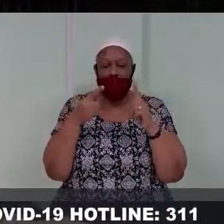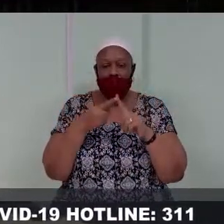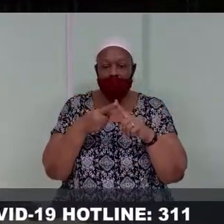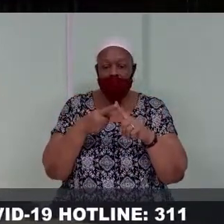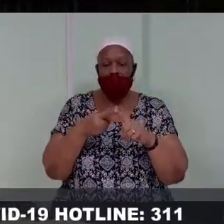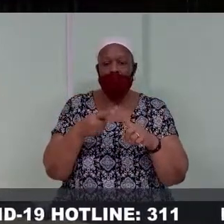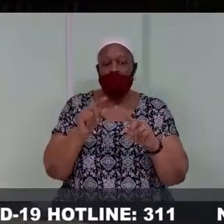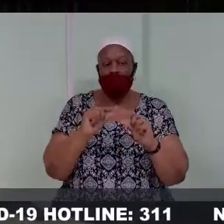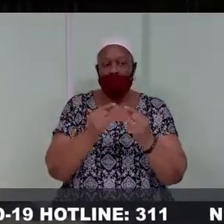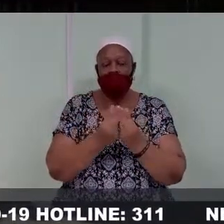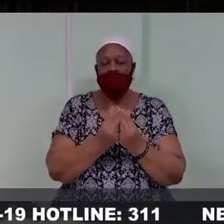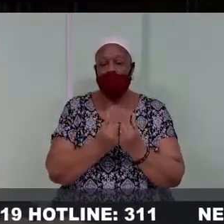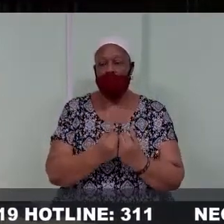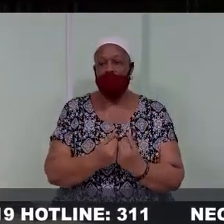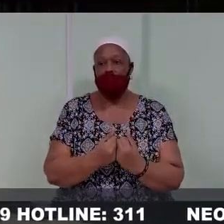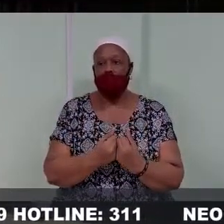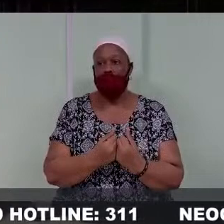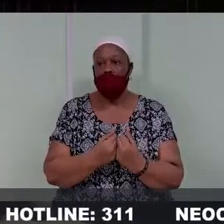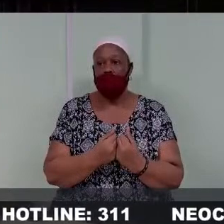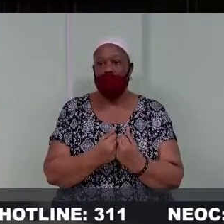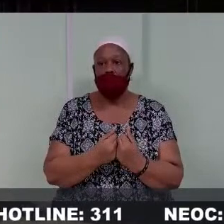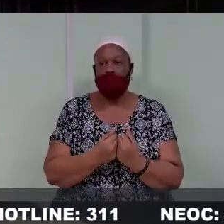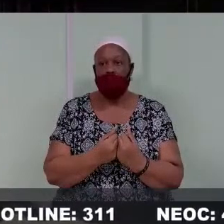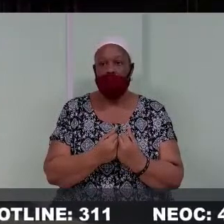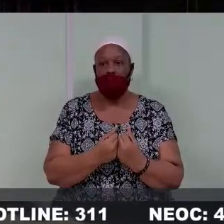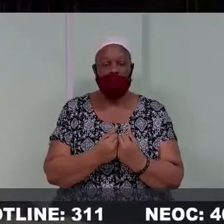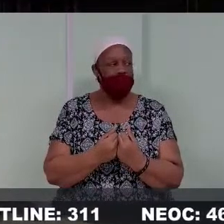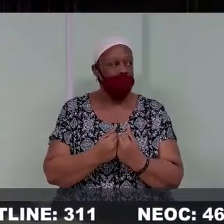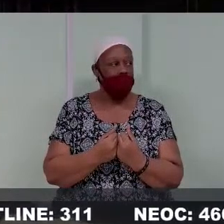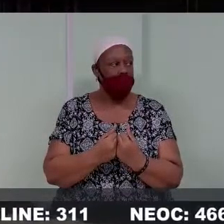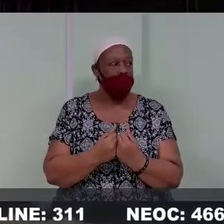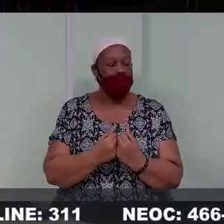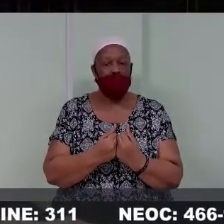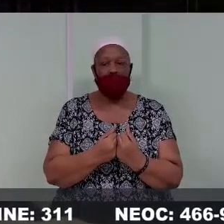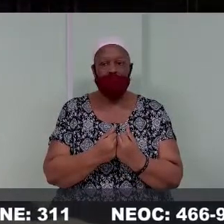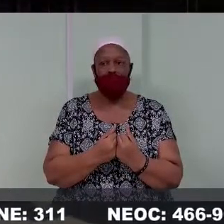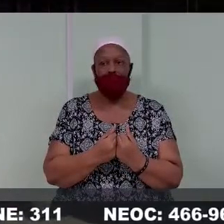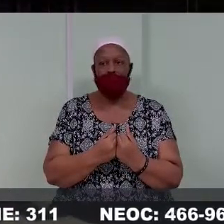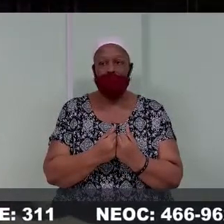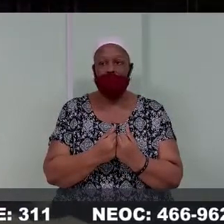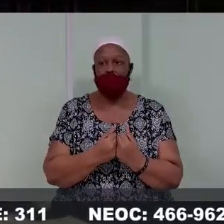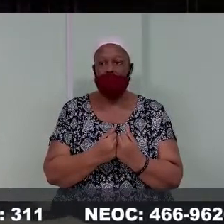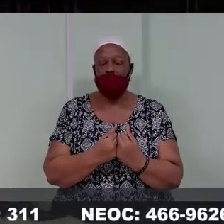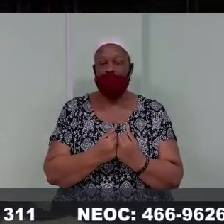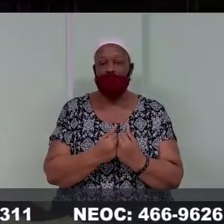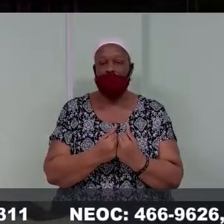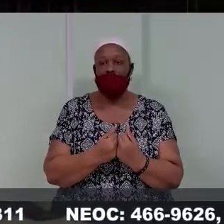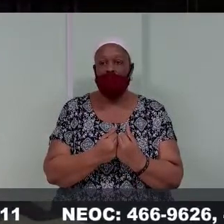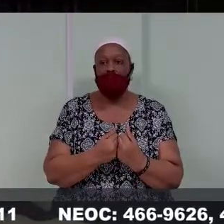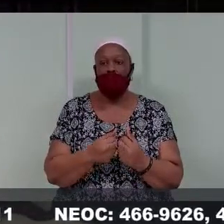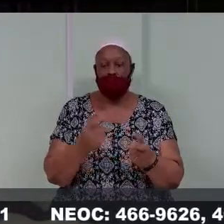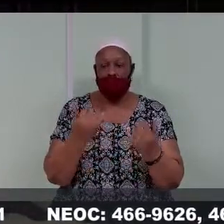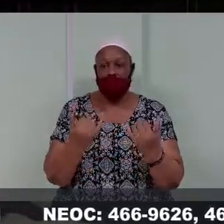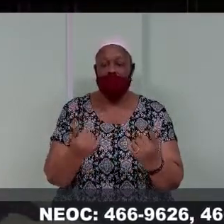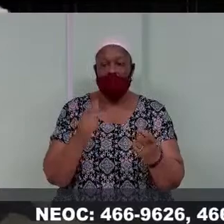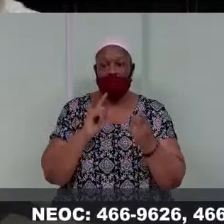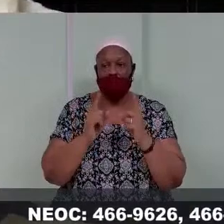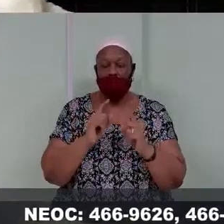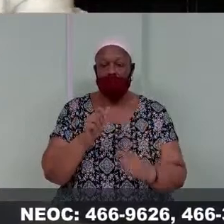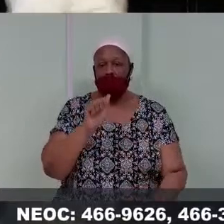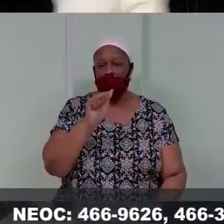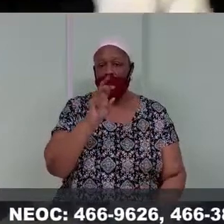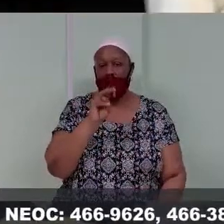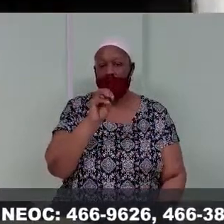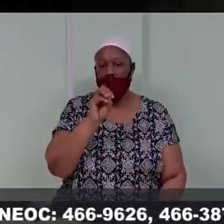Mr. Samuel to receive that donation. Mr. Amory.